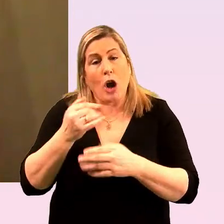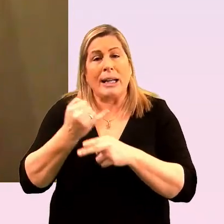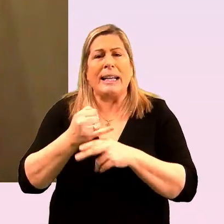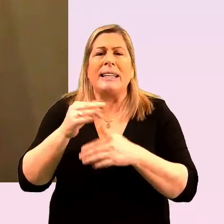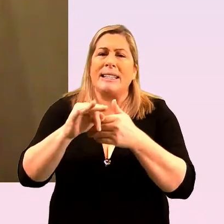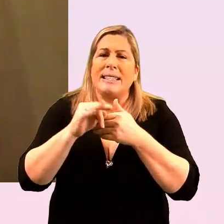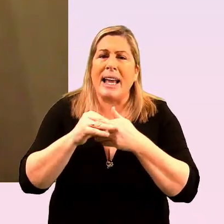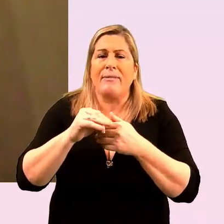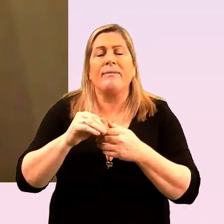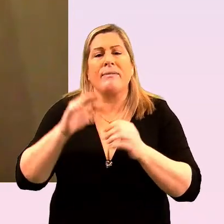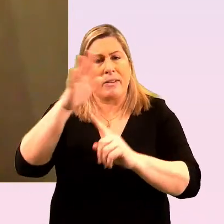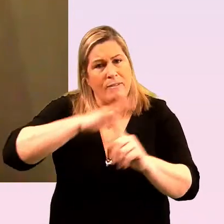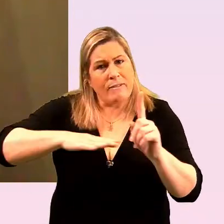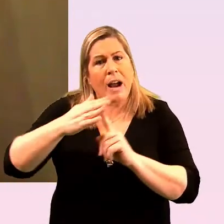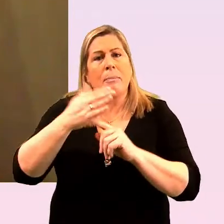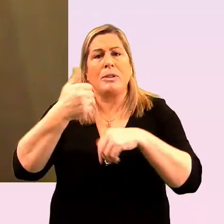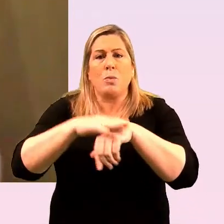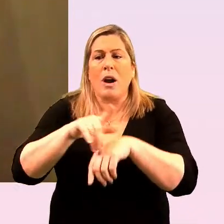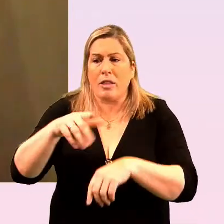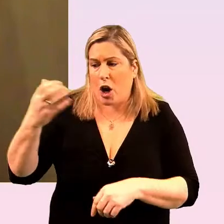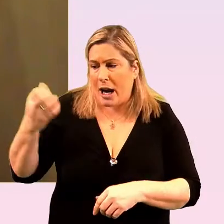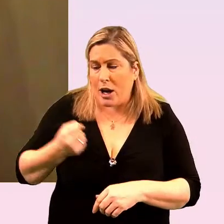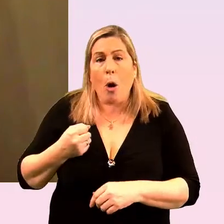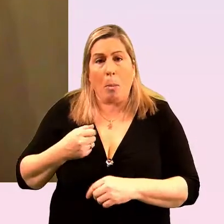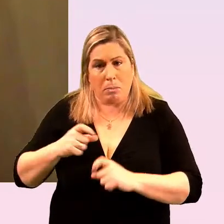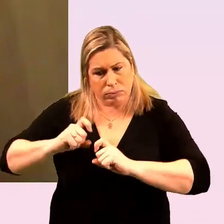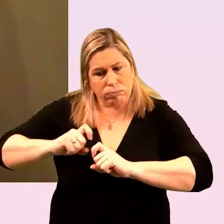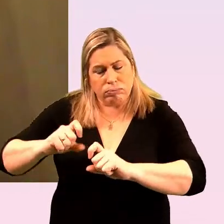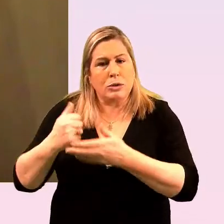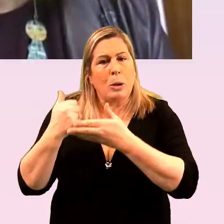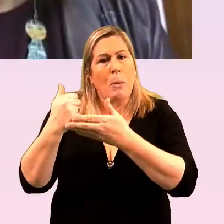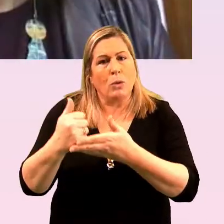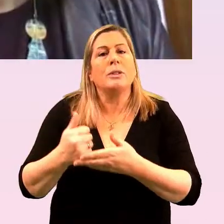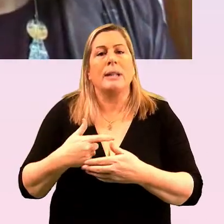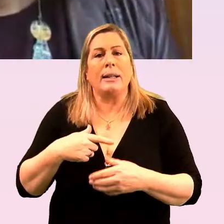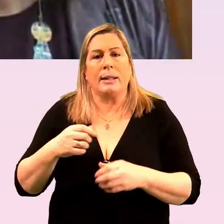their income is supported, and so as to grow their capacity.